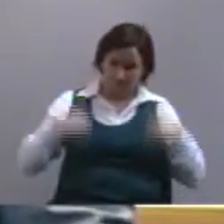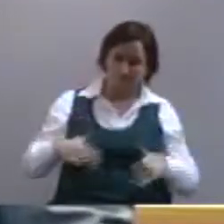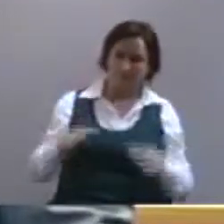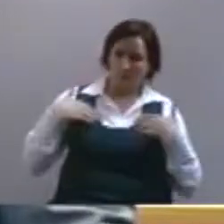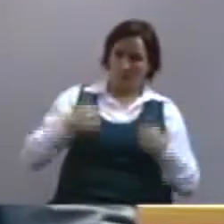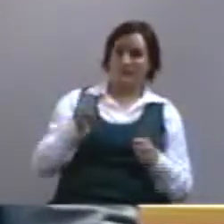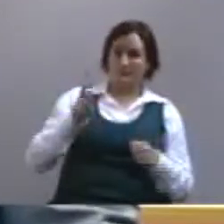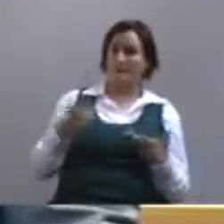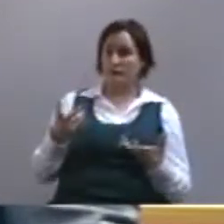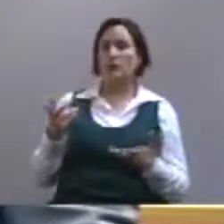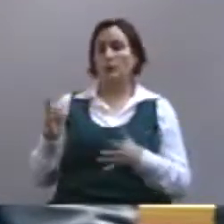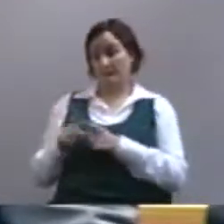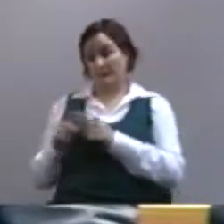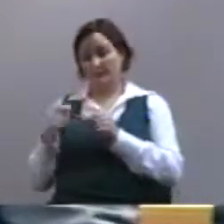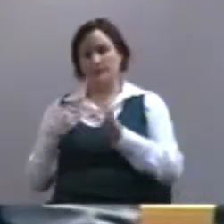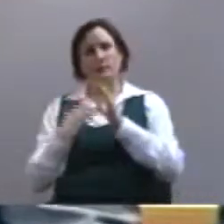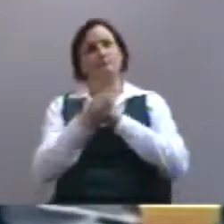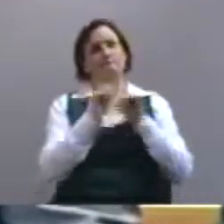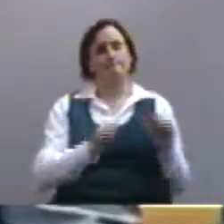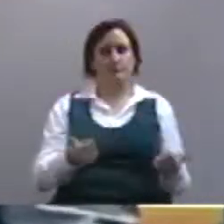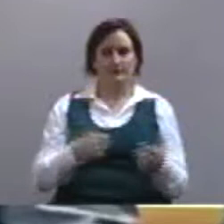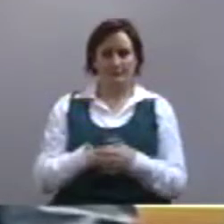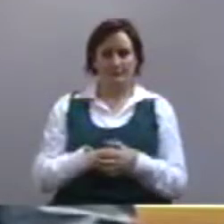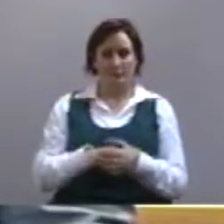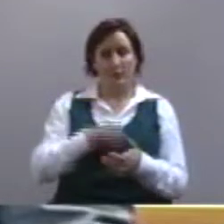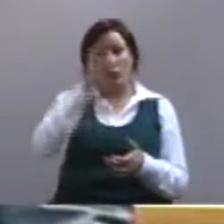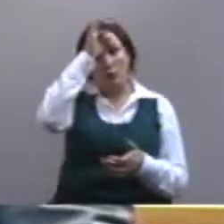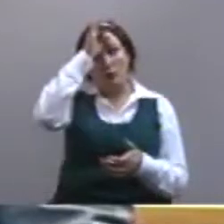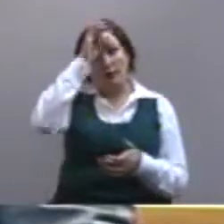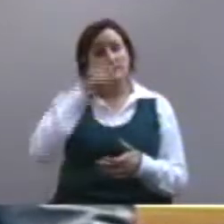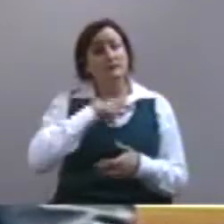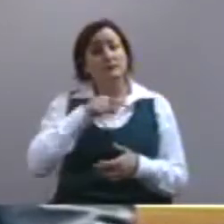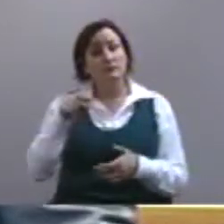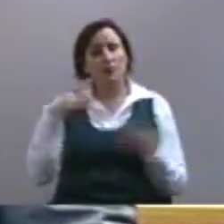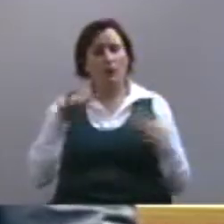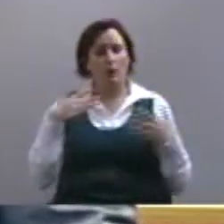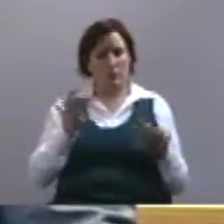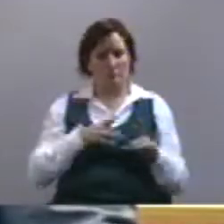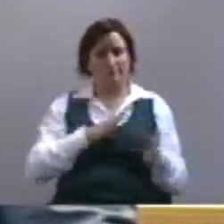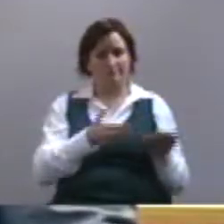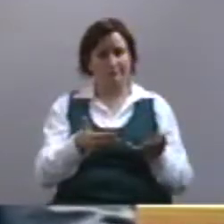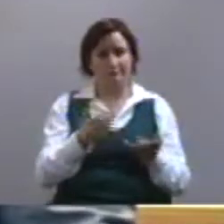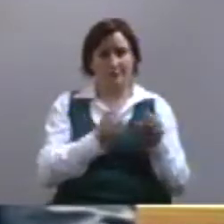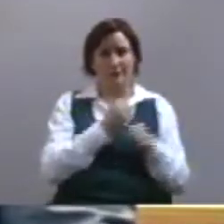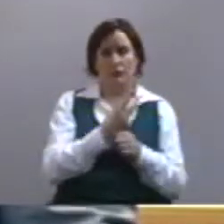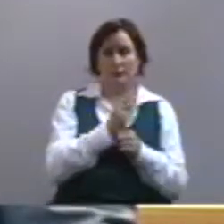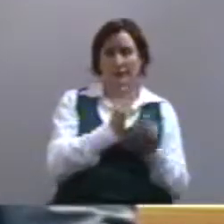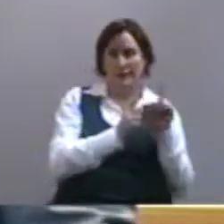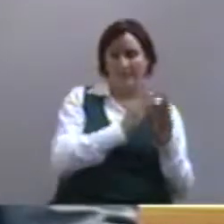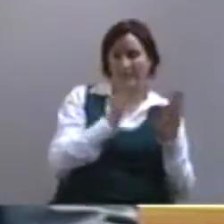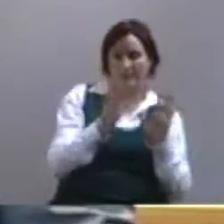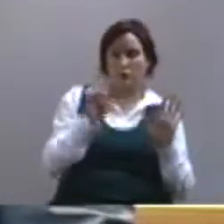world. When the number of police officers killed increased in 2011-2012 financial